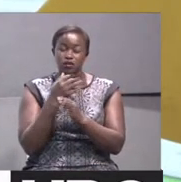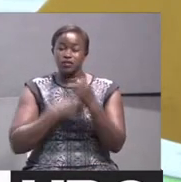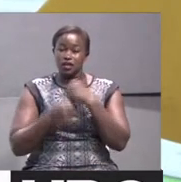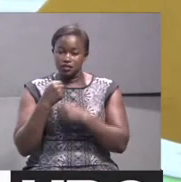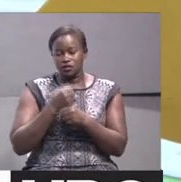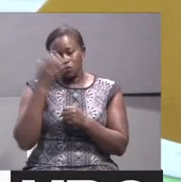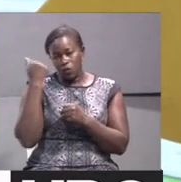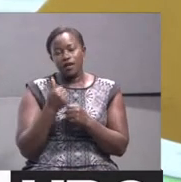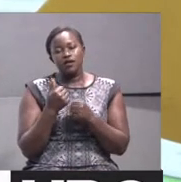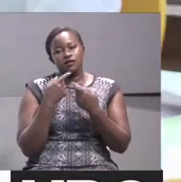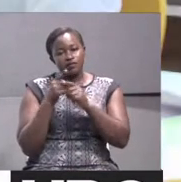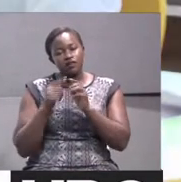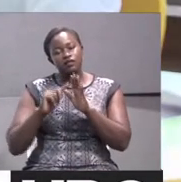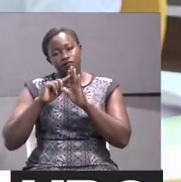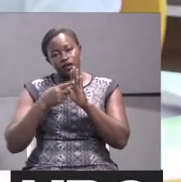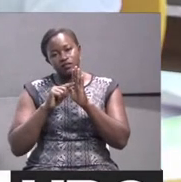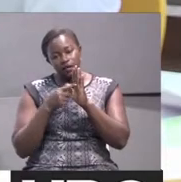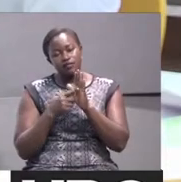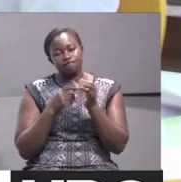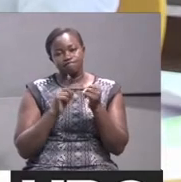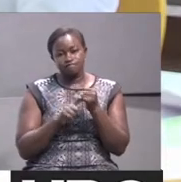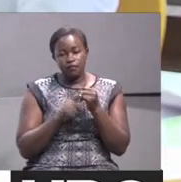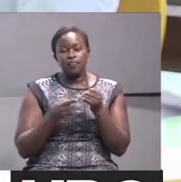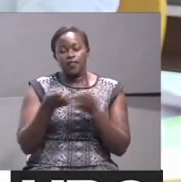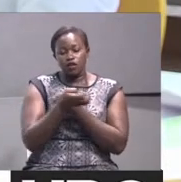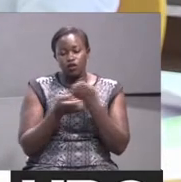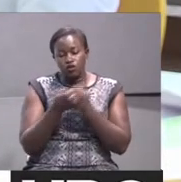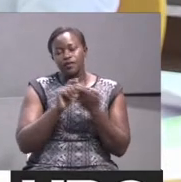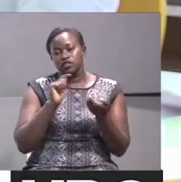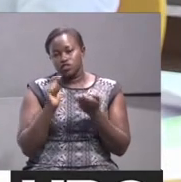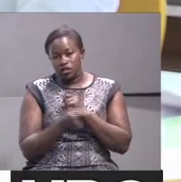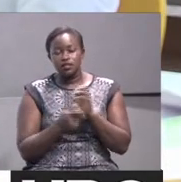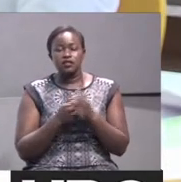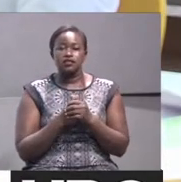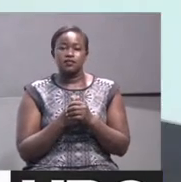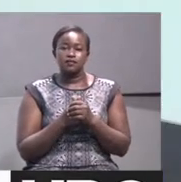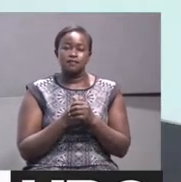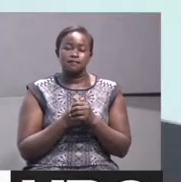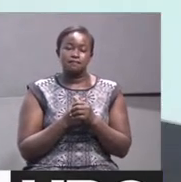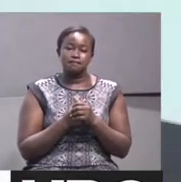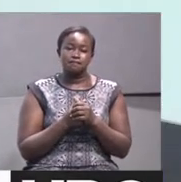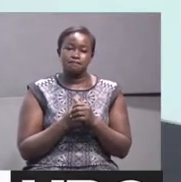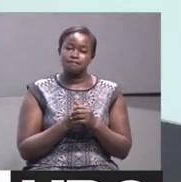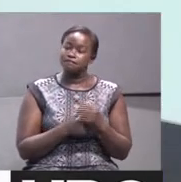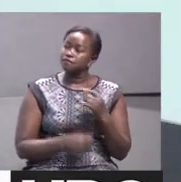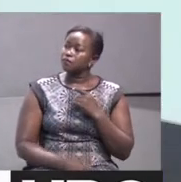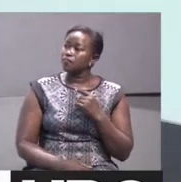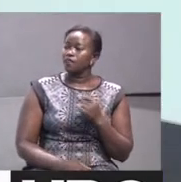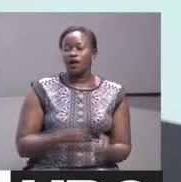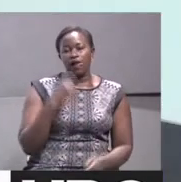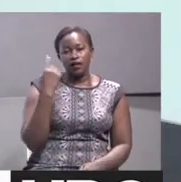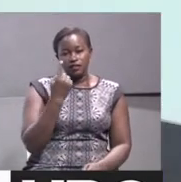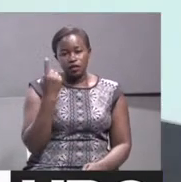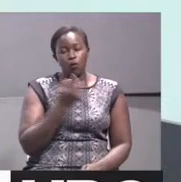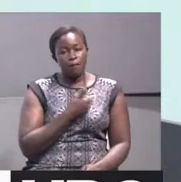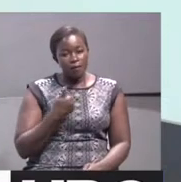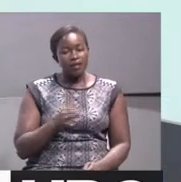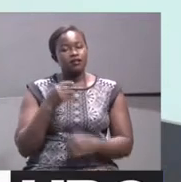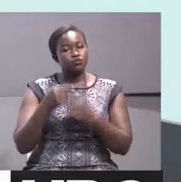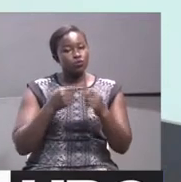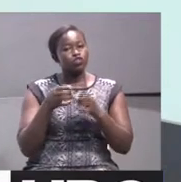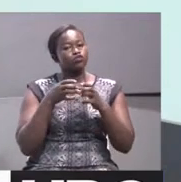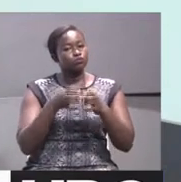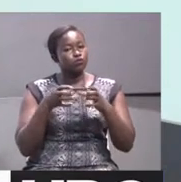number of factors, which include economic changes and wars. Single motherhood is increasing, and it's